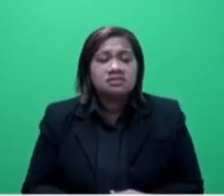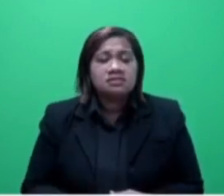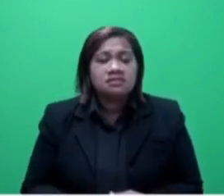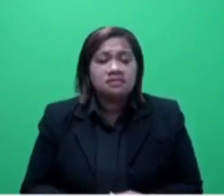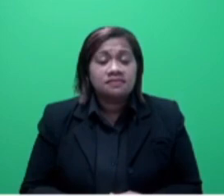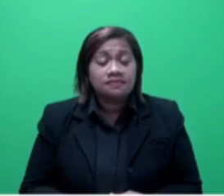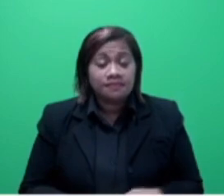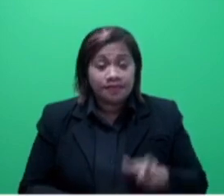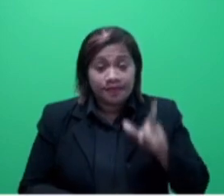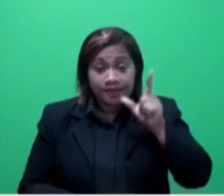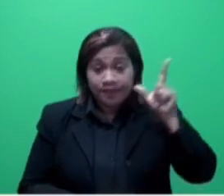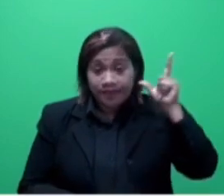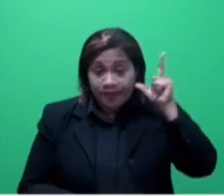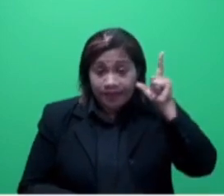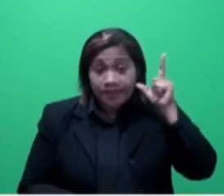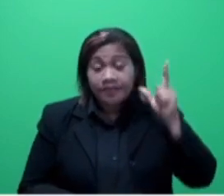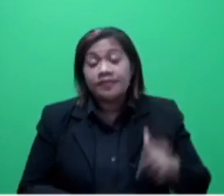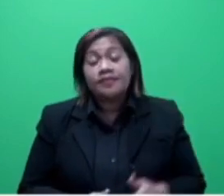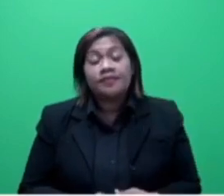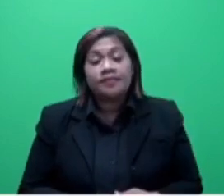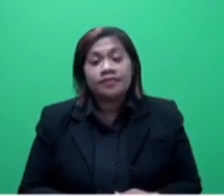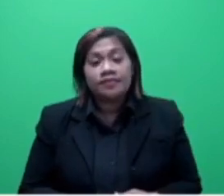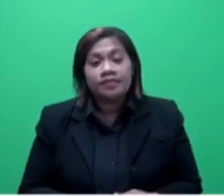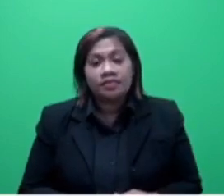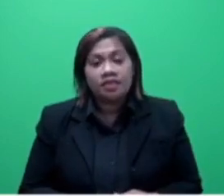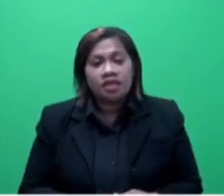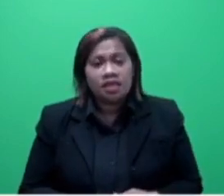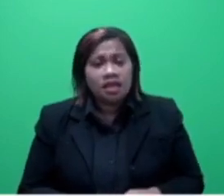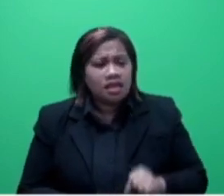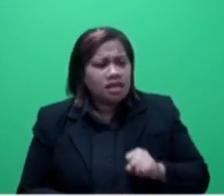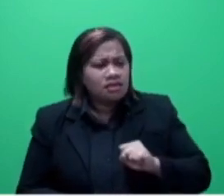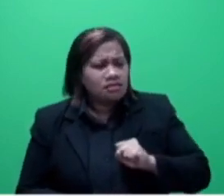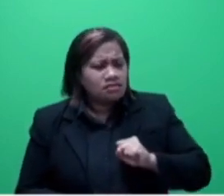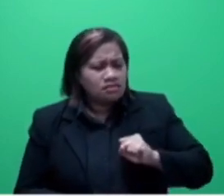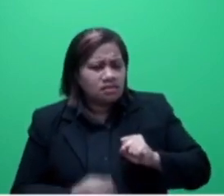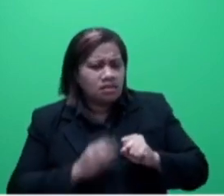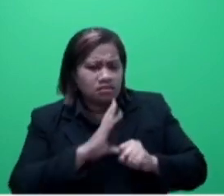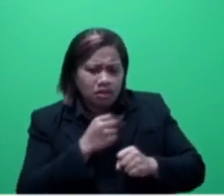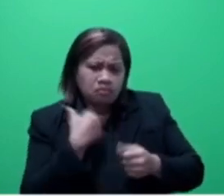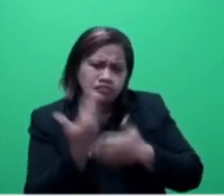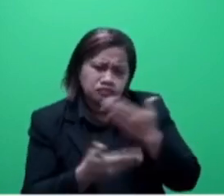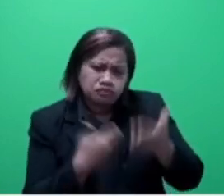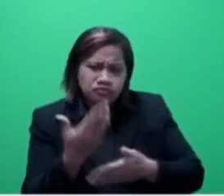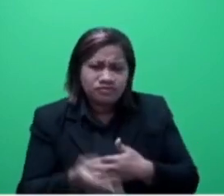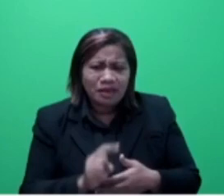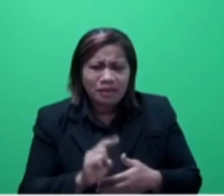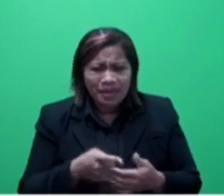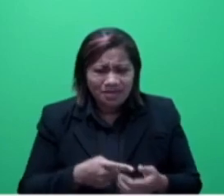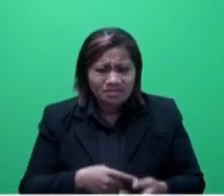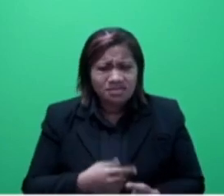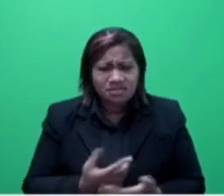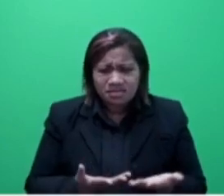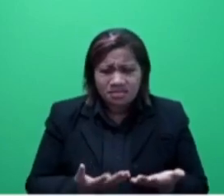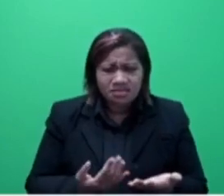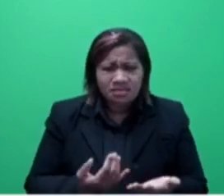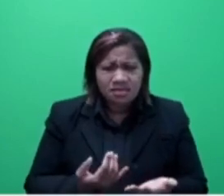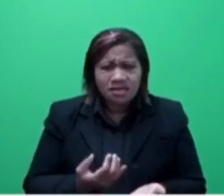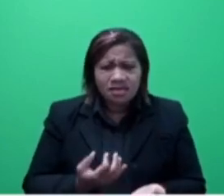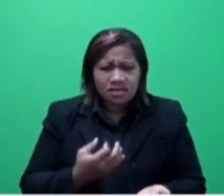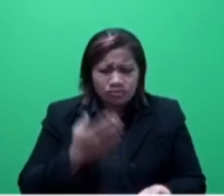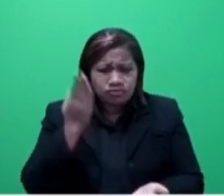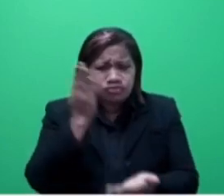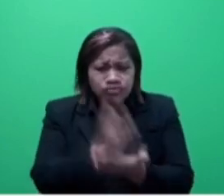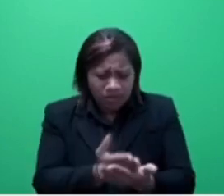just yesterday, they couldn't even get their facts correct when it was right in front of them, Honourable Speaker, sir. Yesterday they claimed that there were